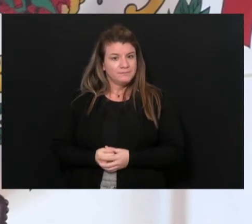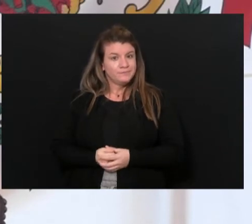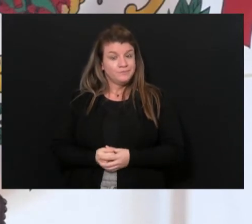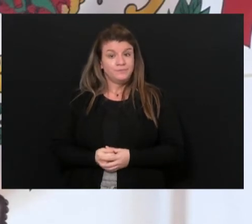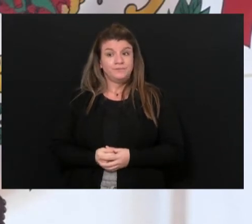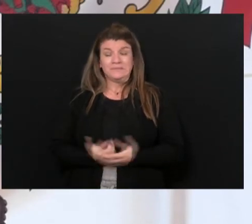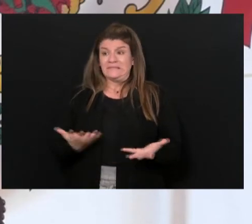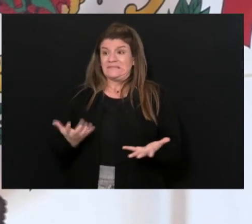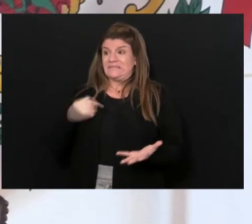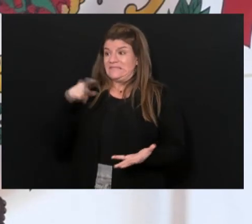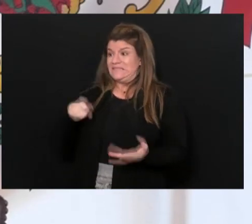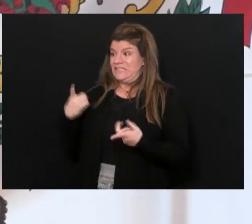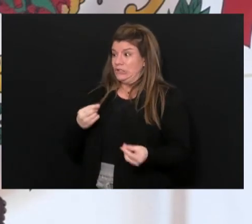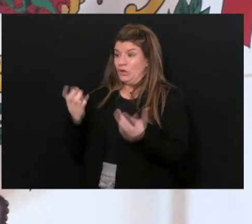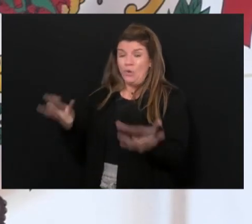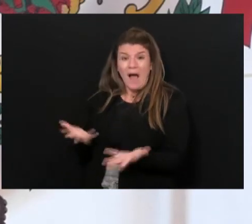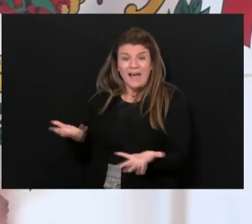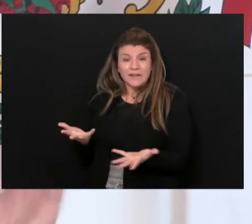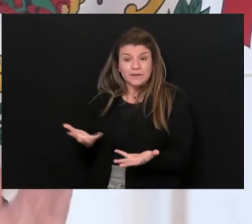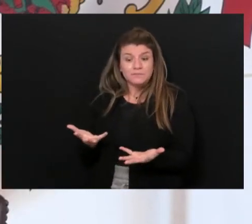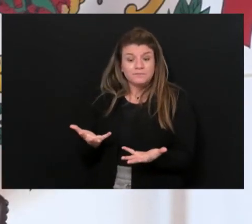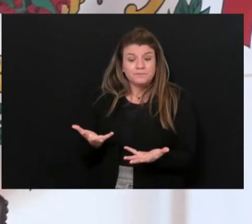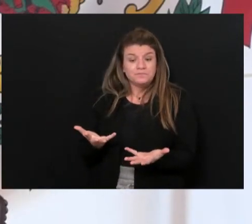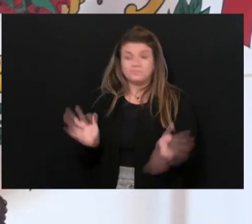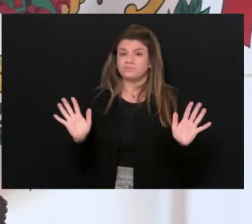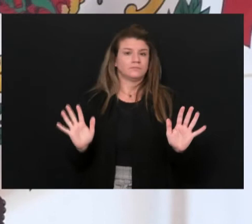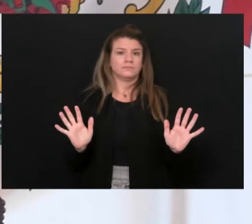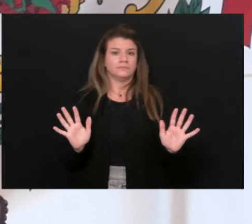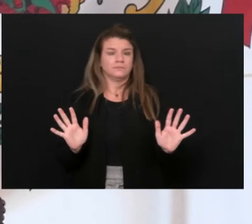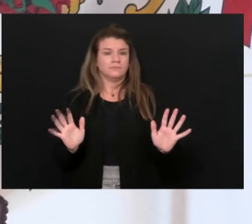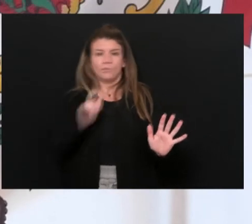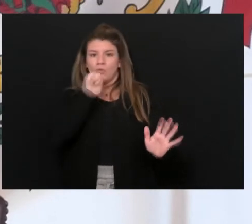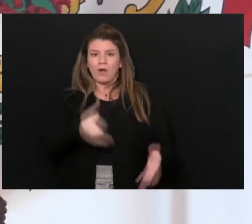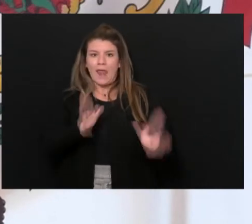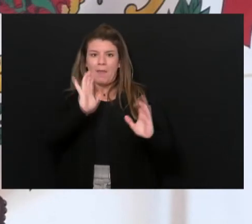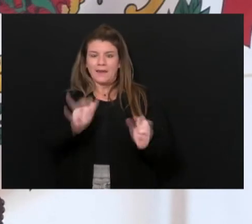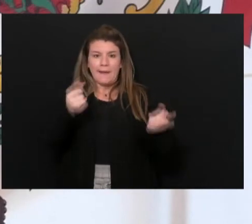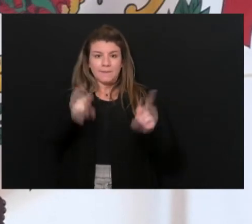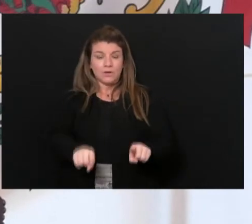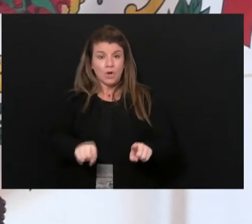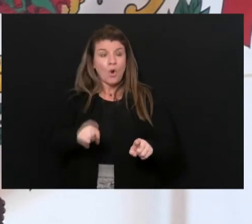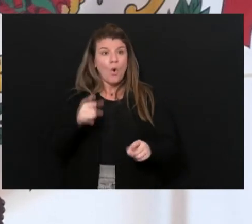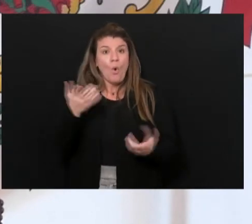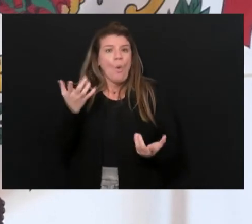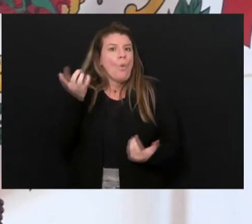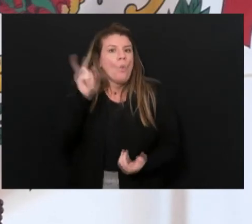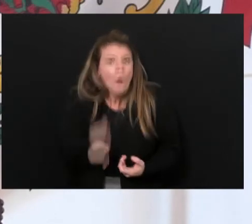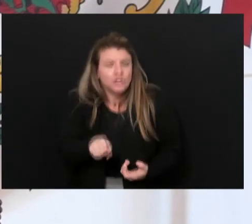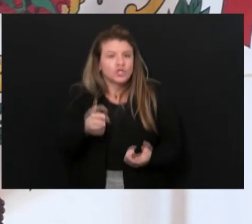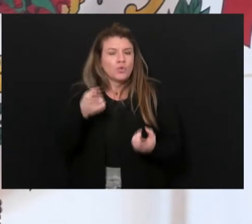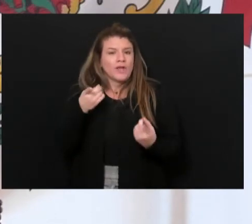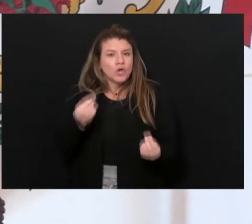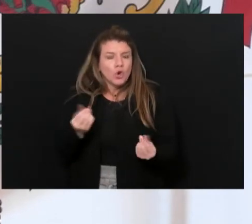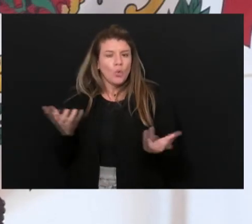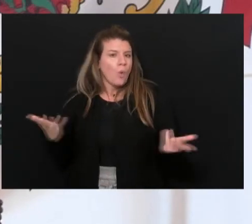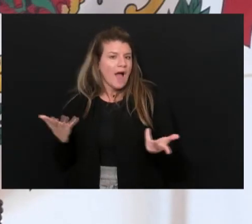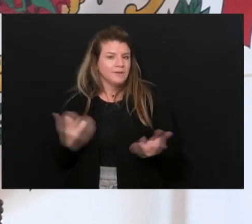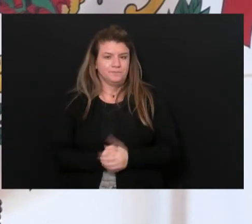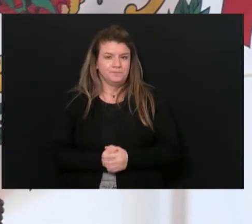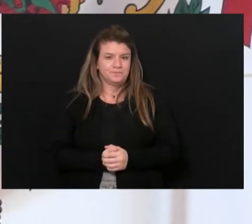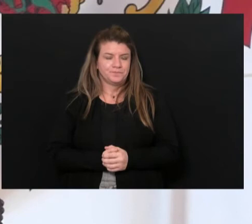we do? Should we just say, nope, we're not going to do that. We're not going to allow that to happen. What should we do? What should we